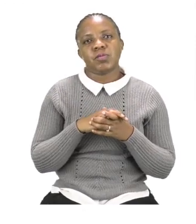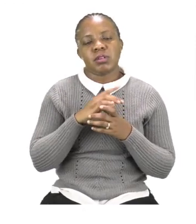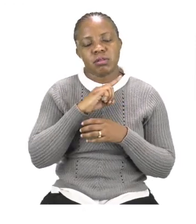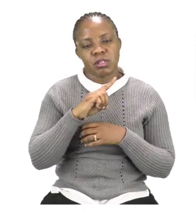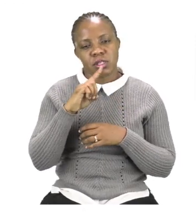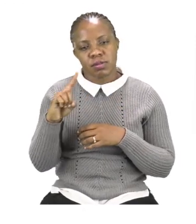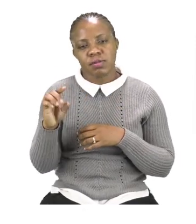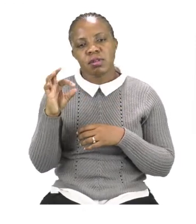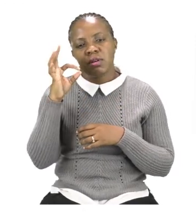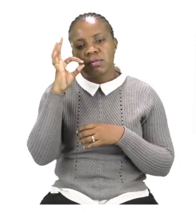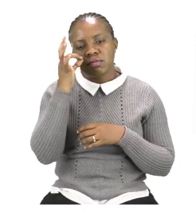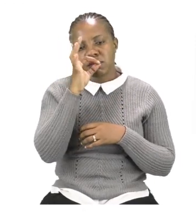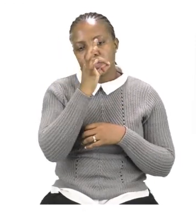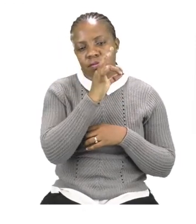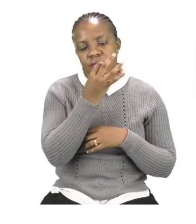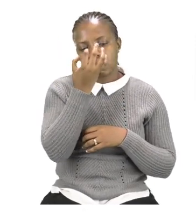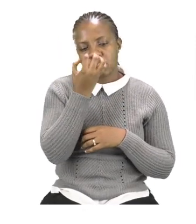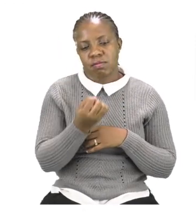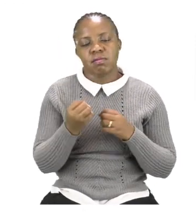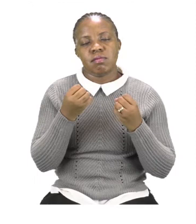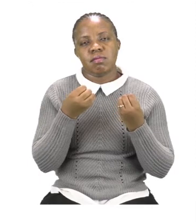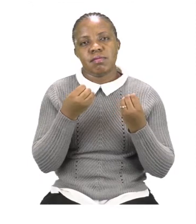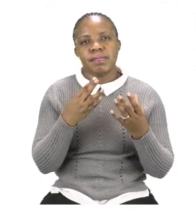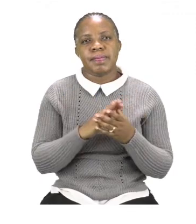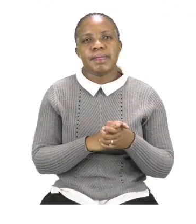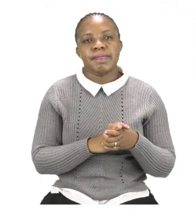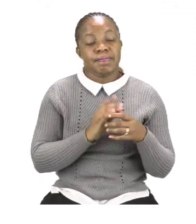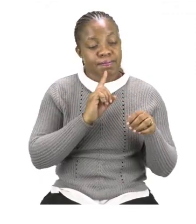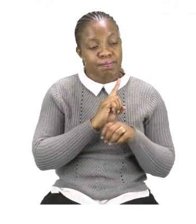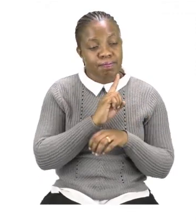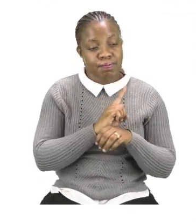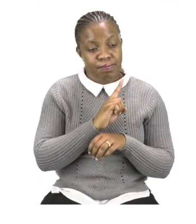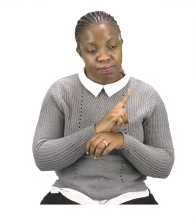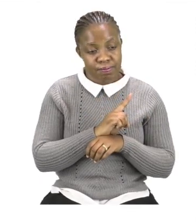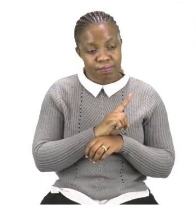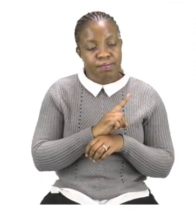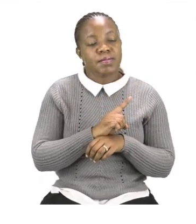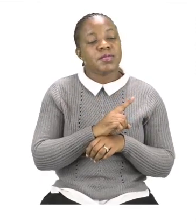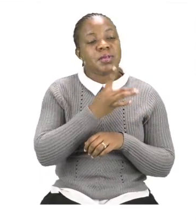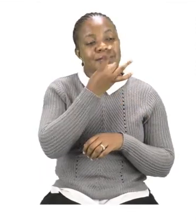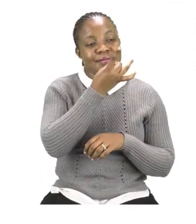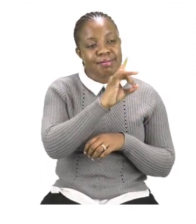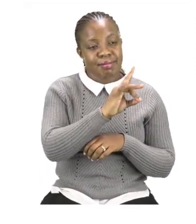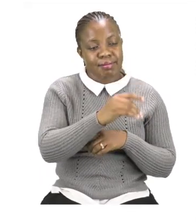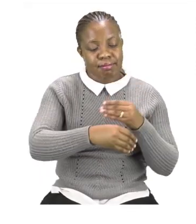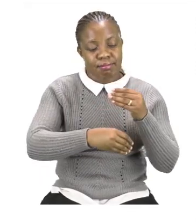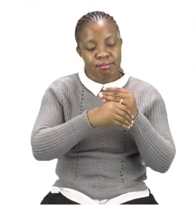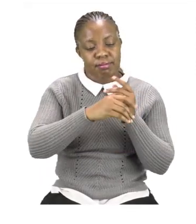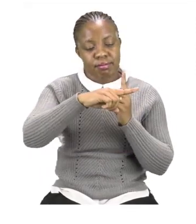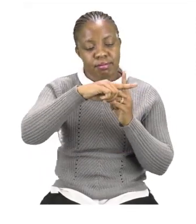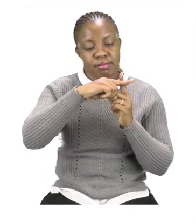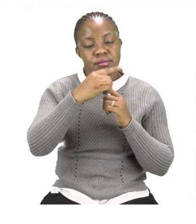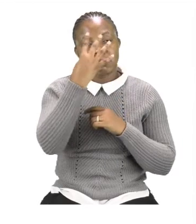teacher is left with. So the first thing you're going to do is add 8 plus 4, and then the